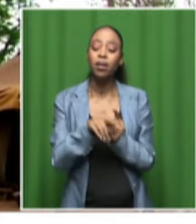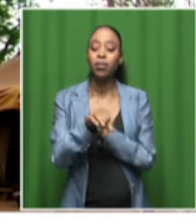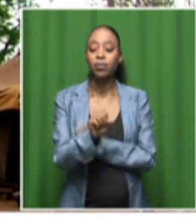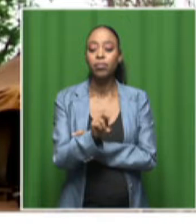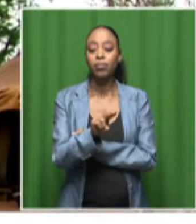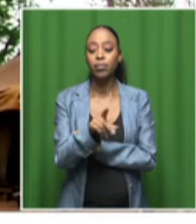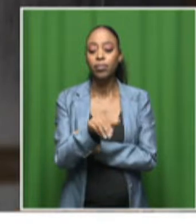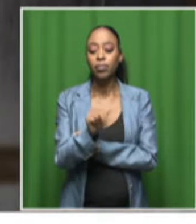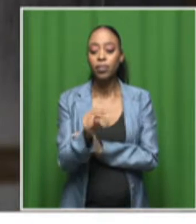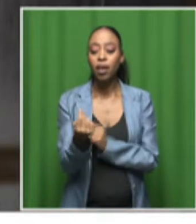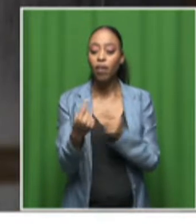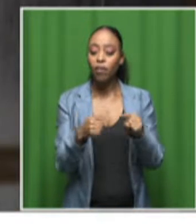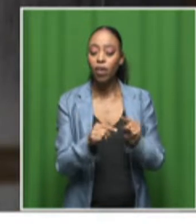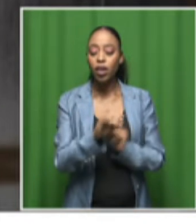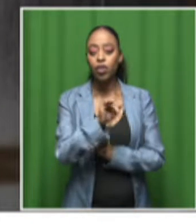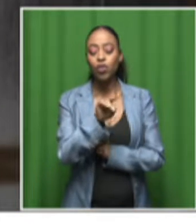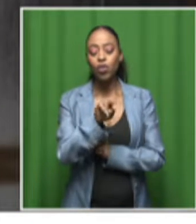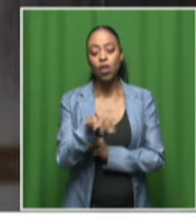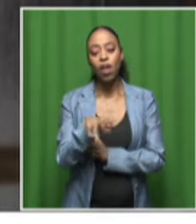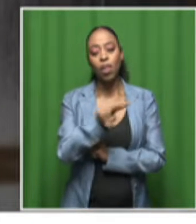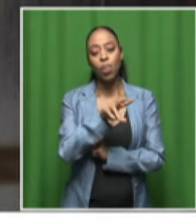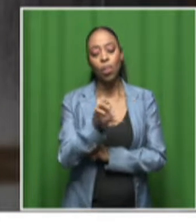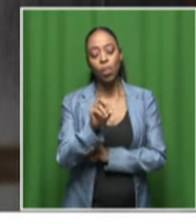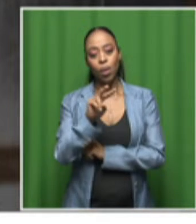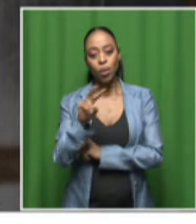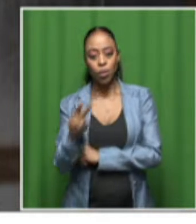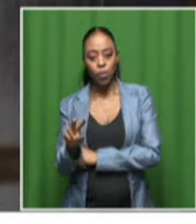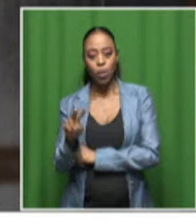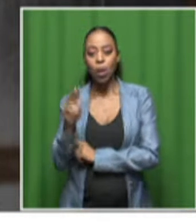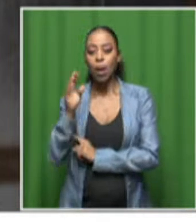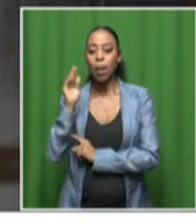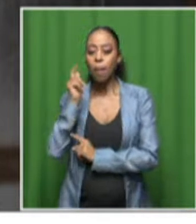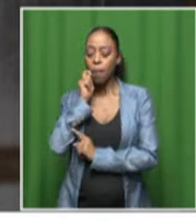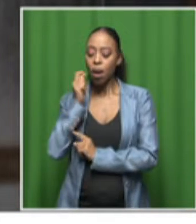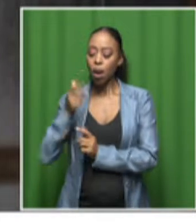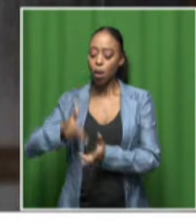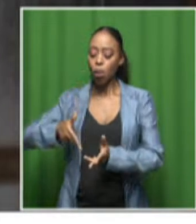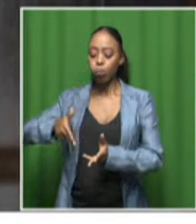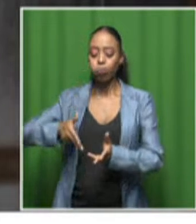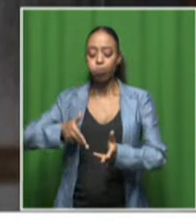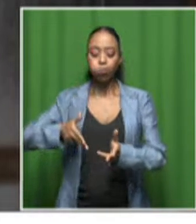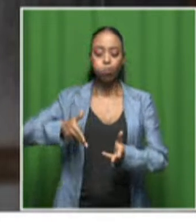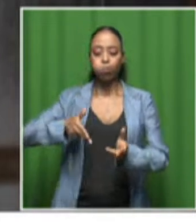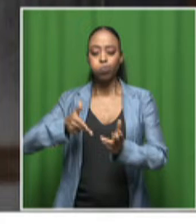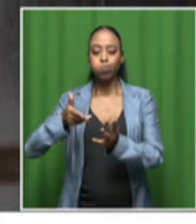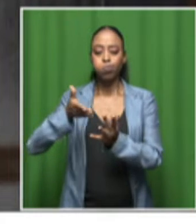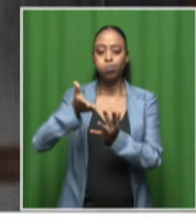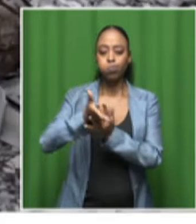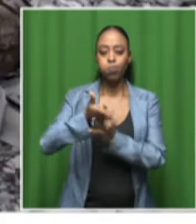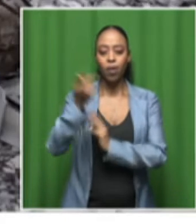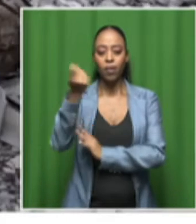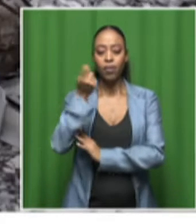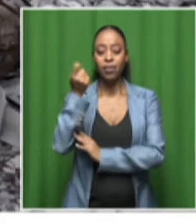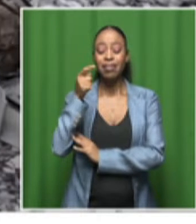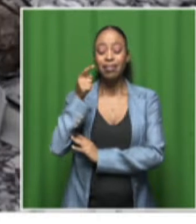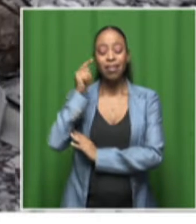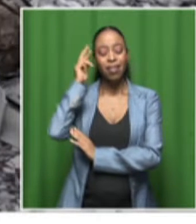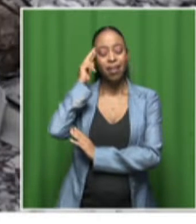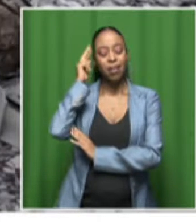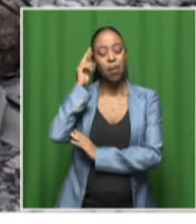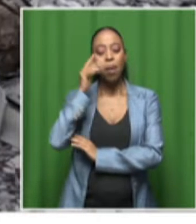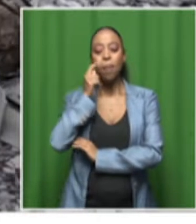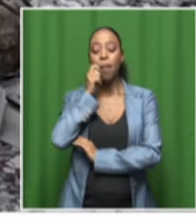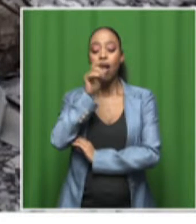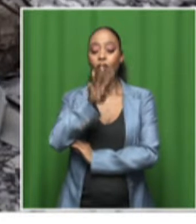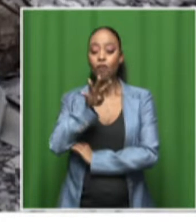in July 2022. Armed men stormed their village in Kwabe. They retell the story of how 4 men were